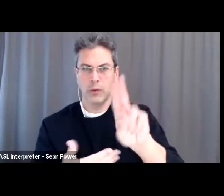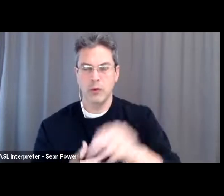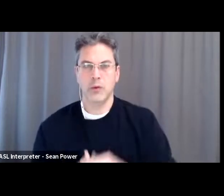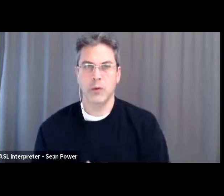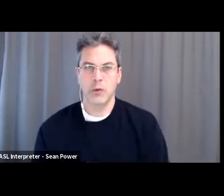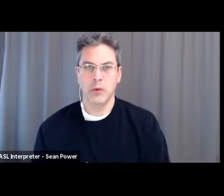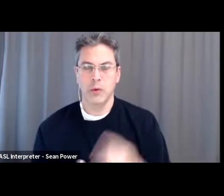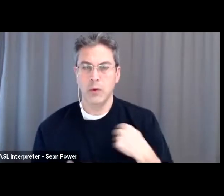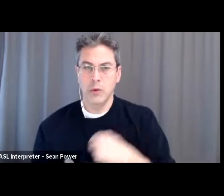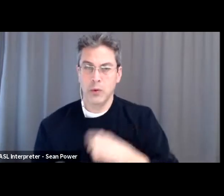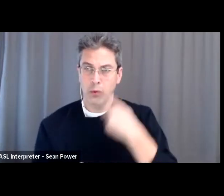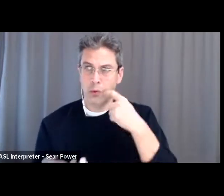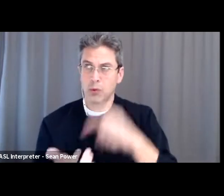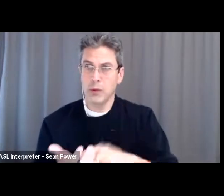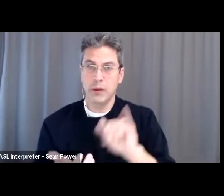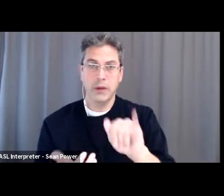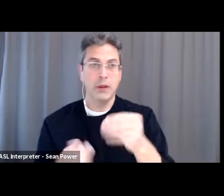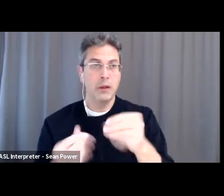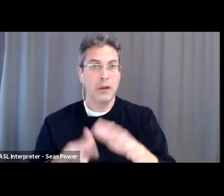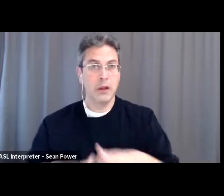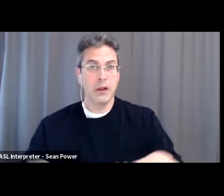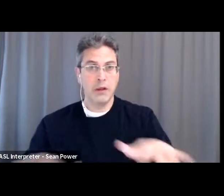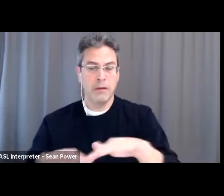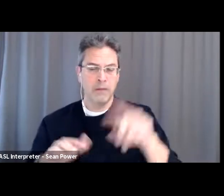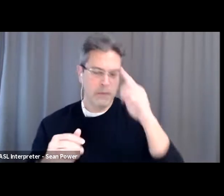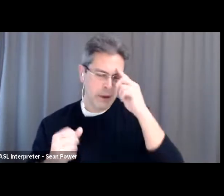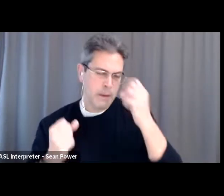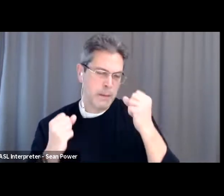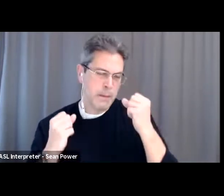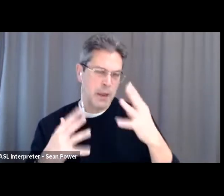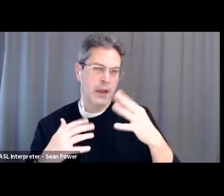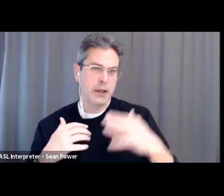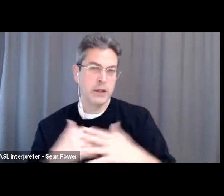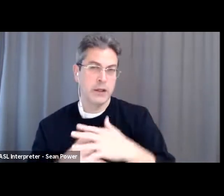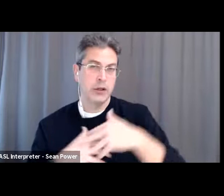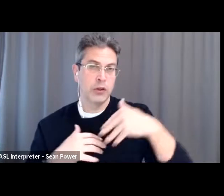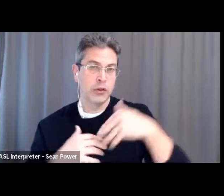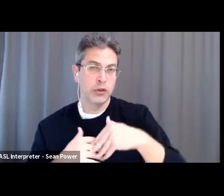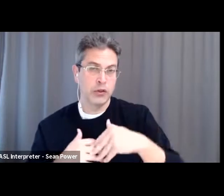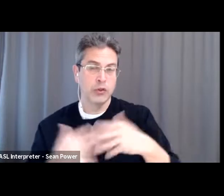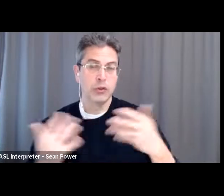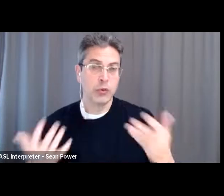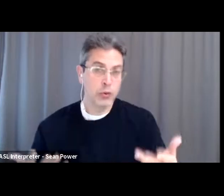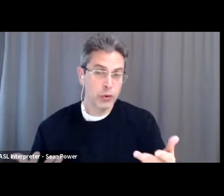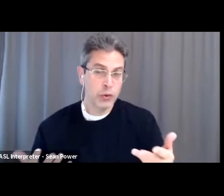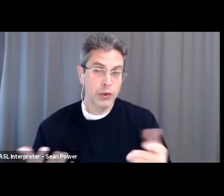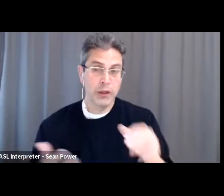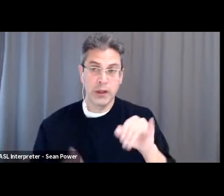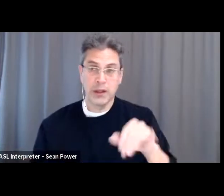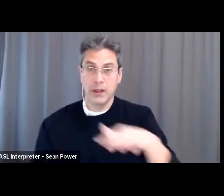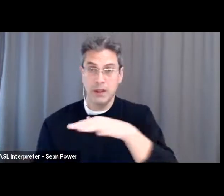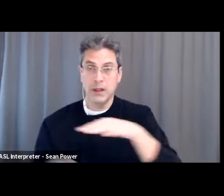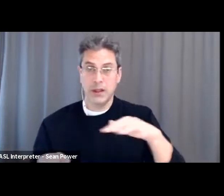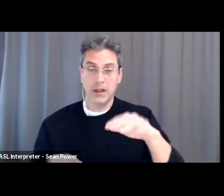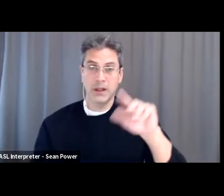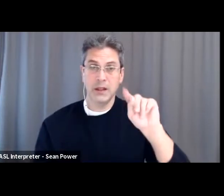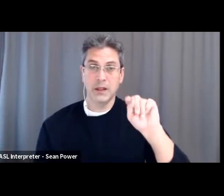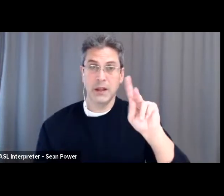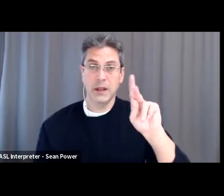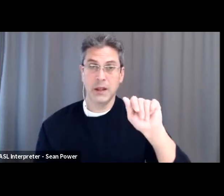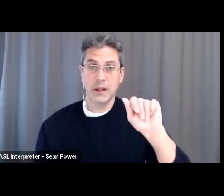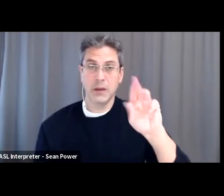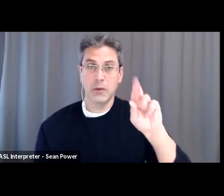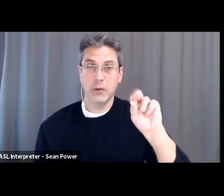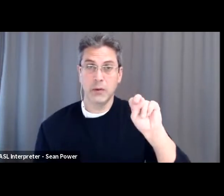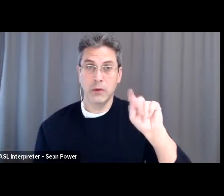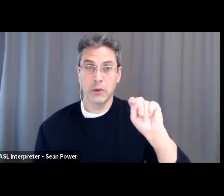on the traditional territory of many Indigenous nations. The area known as Tkaronto has been